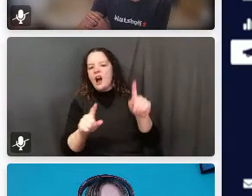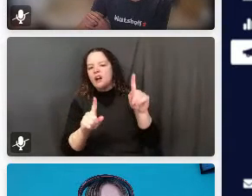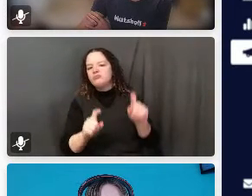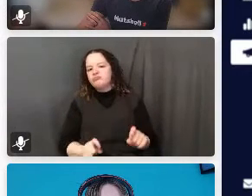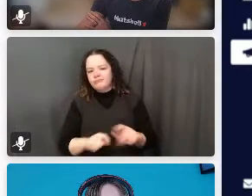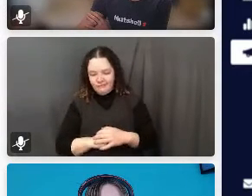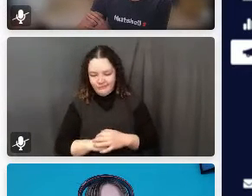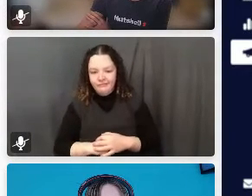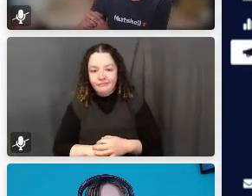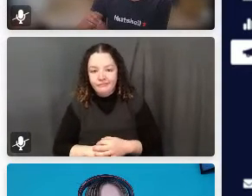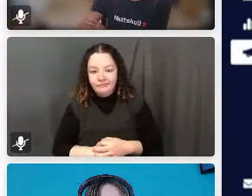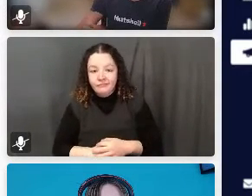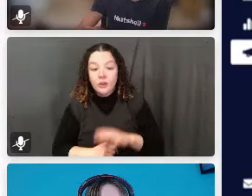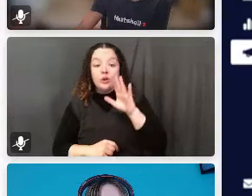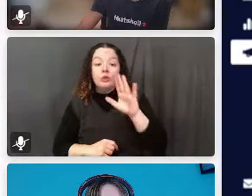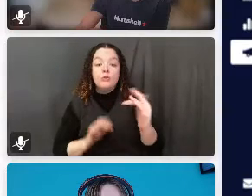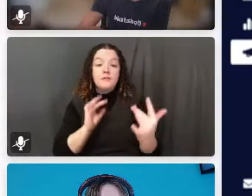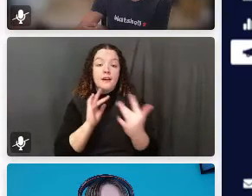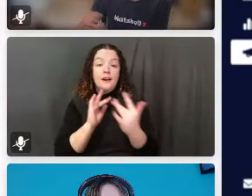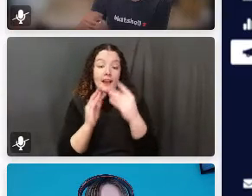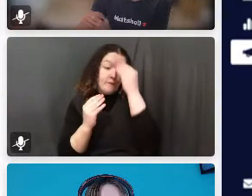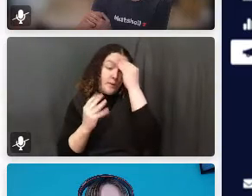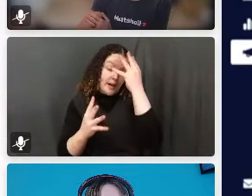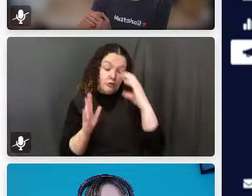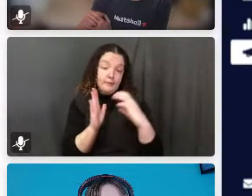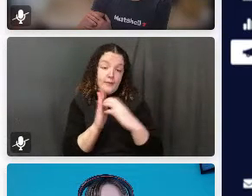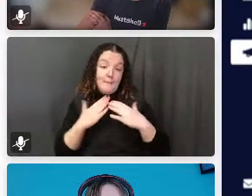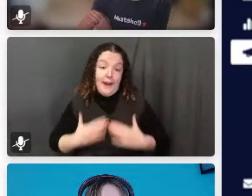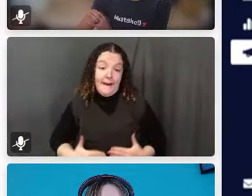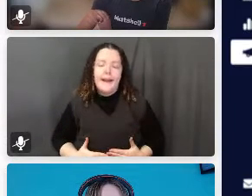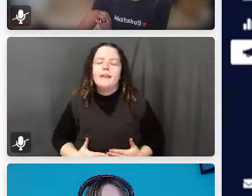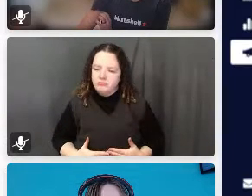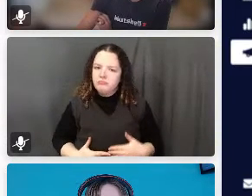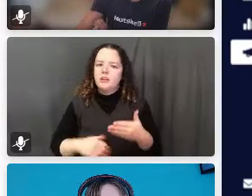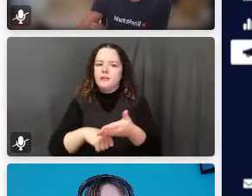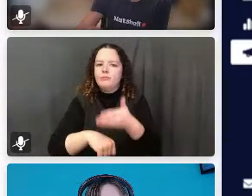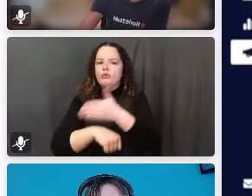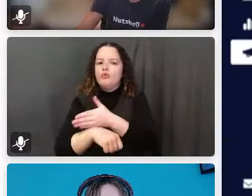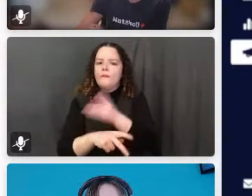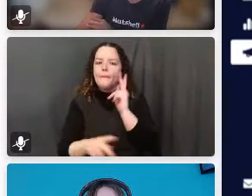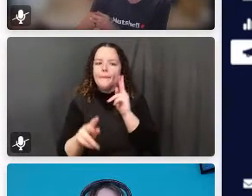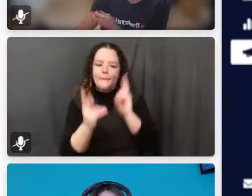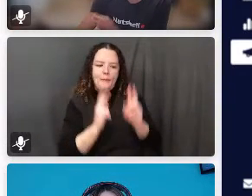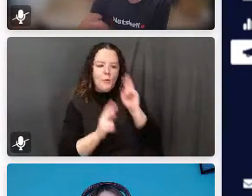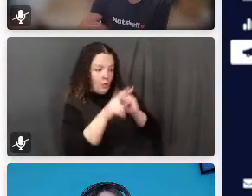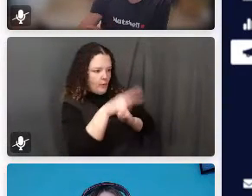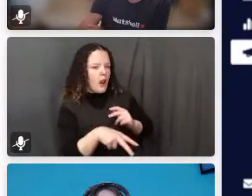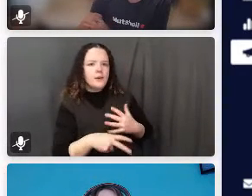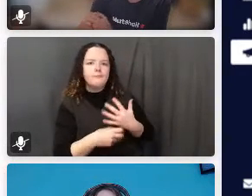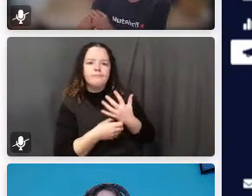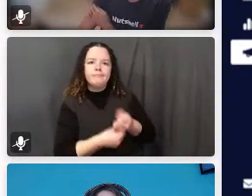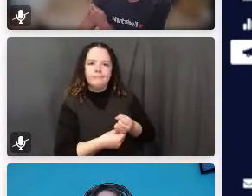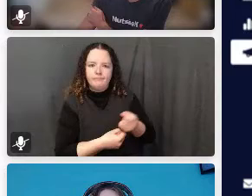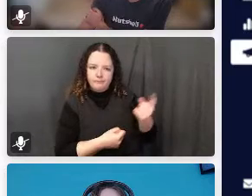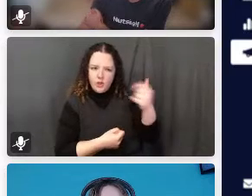Including your contact information within the email body copy can help improve trust with your audience by showing them that this email came from a verified